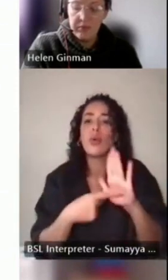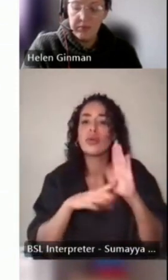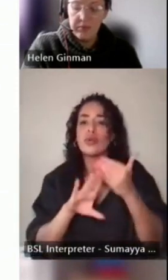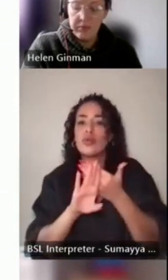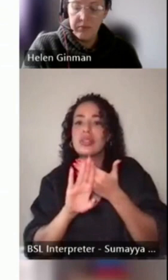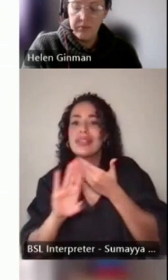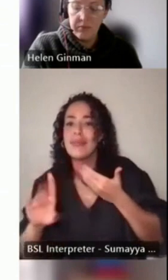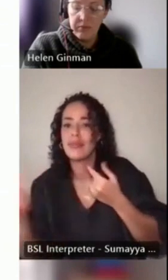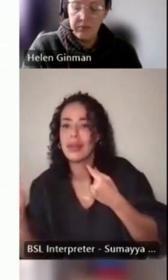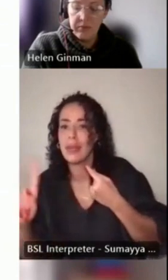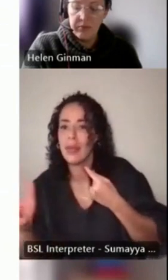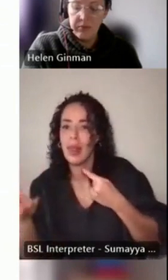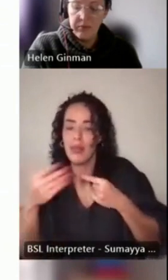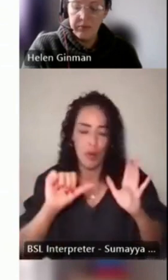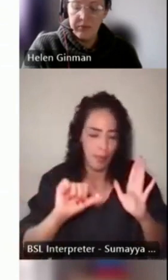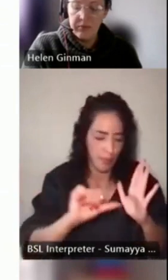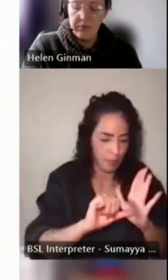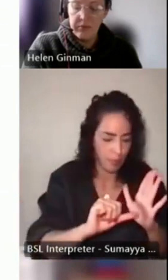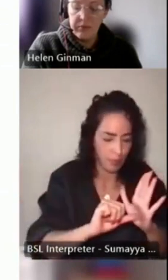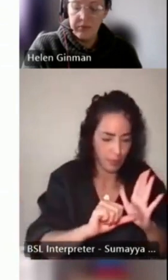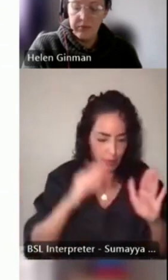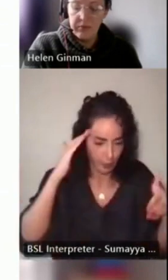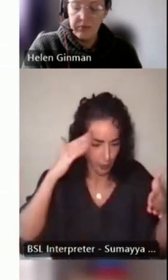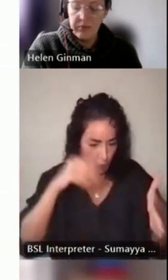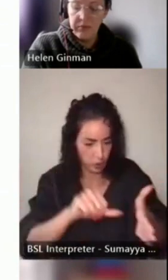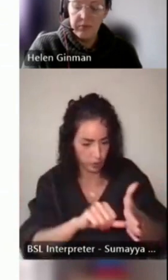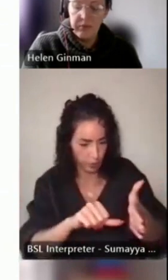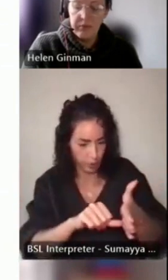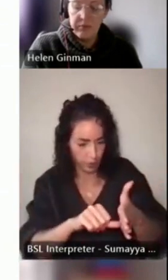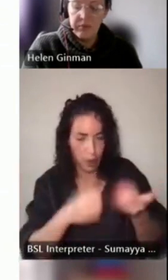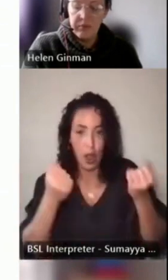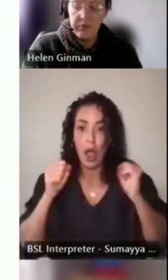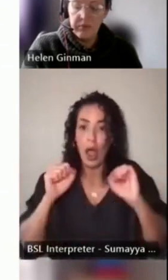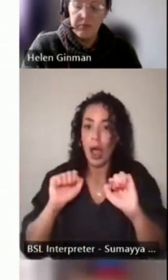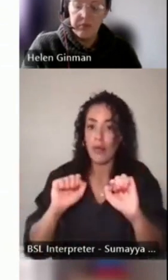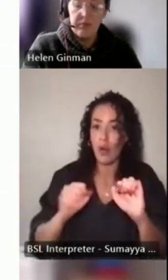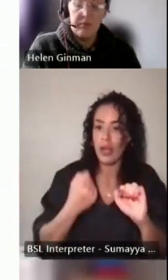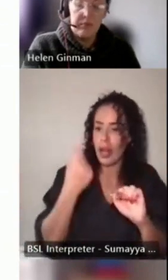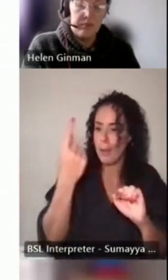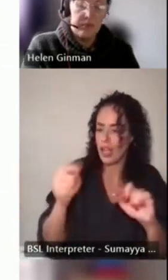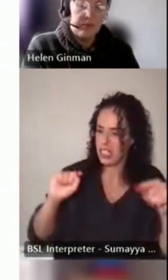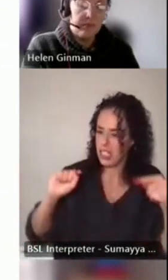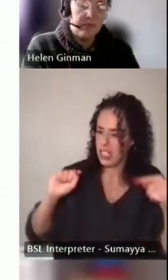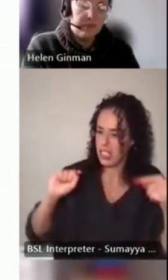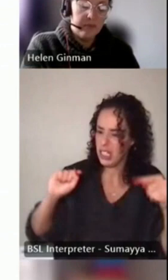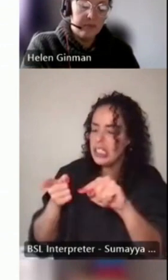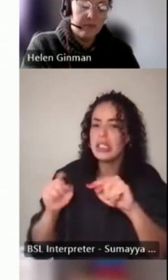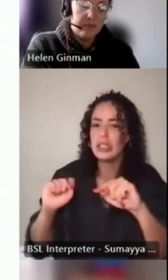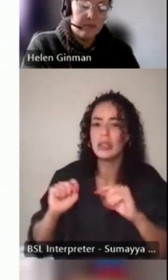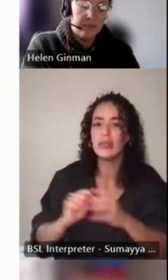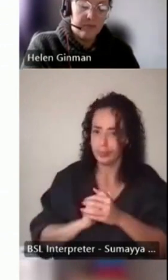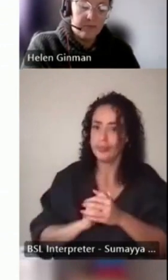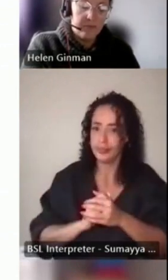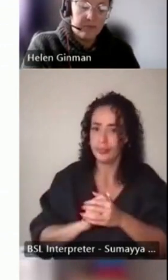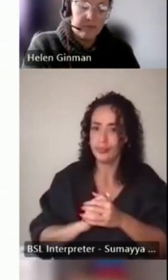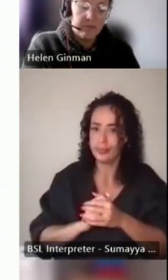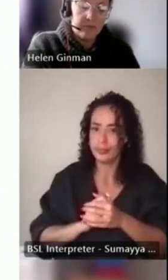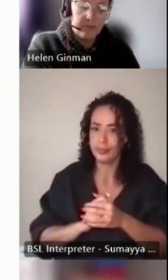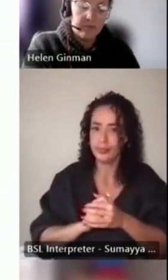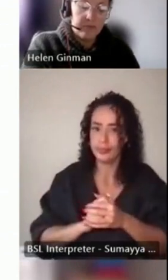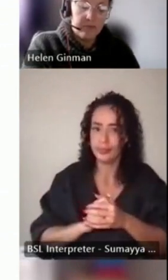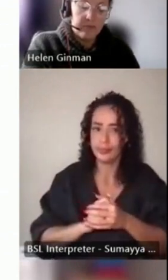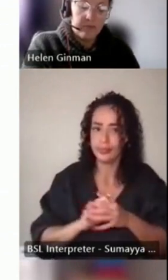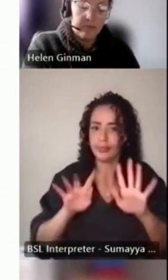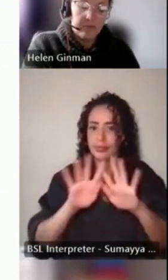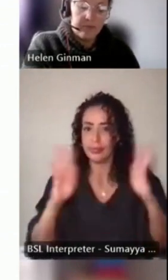your attention on the problem at hand and stay away from personal attacks. You know, you're sort of all coming at it from the